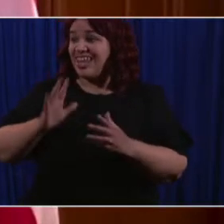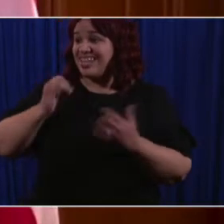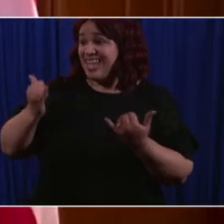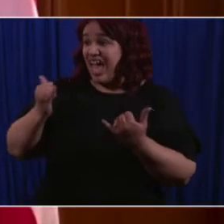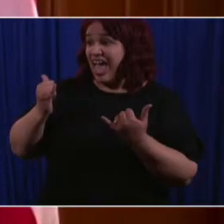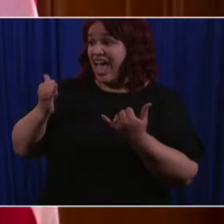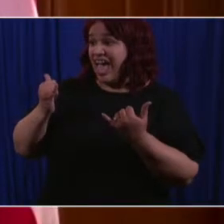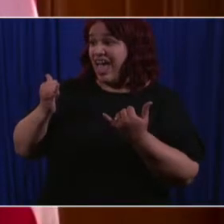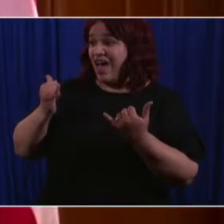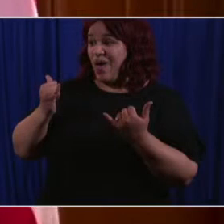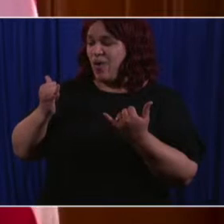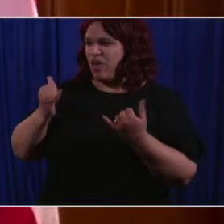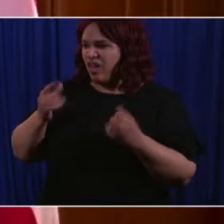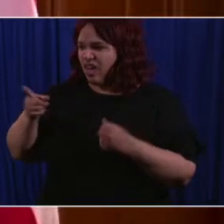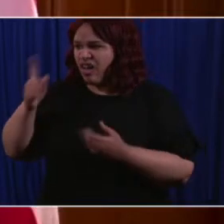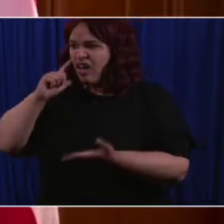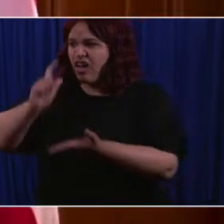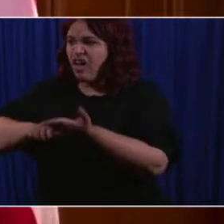orders?